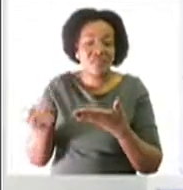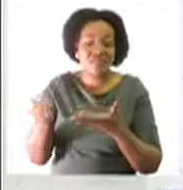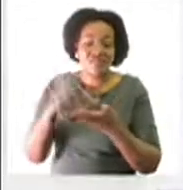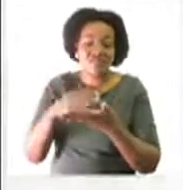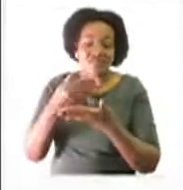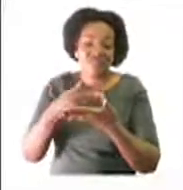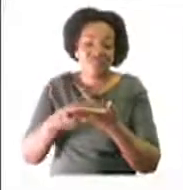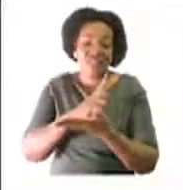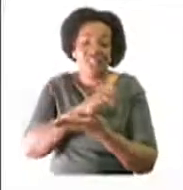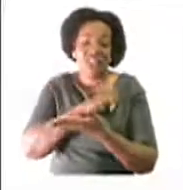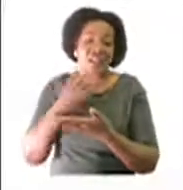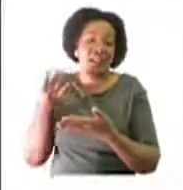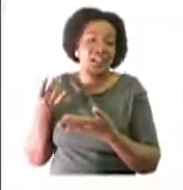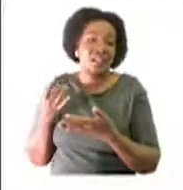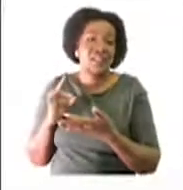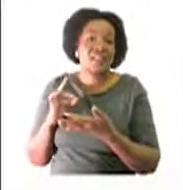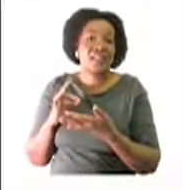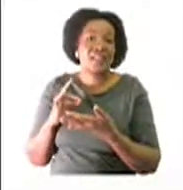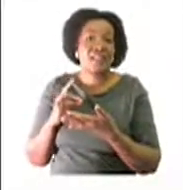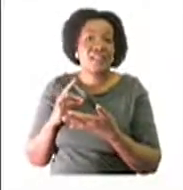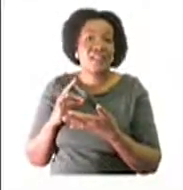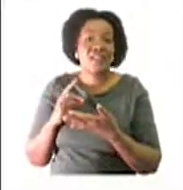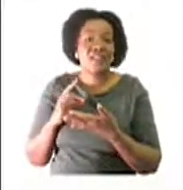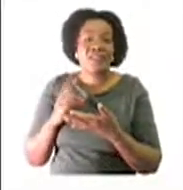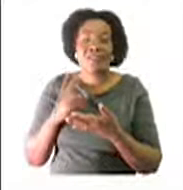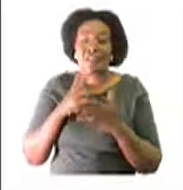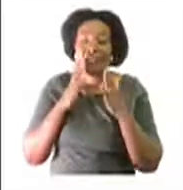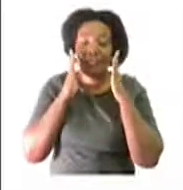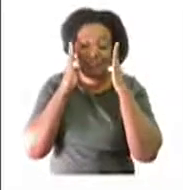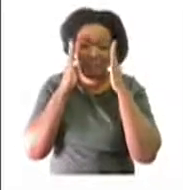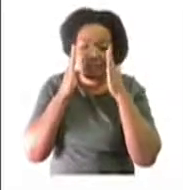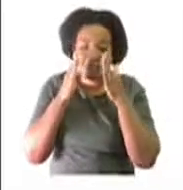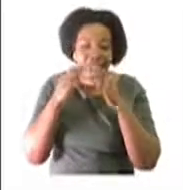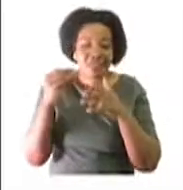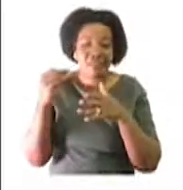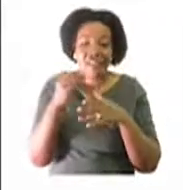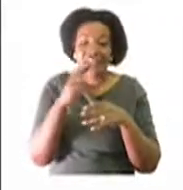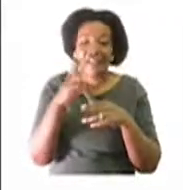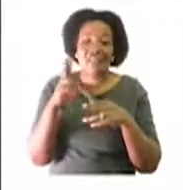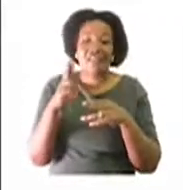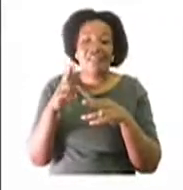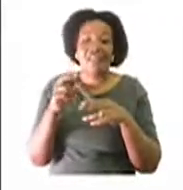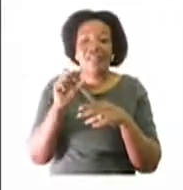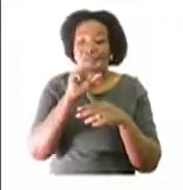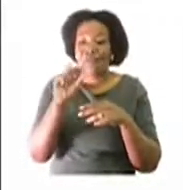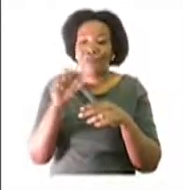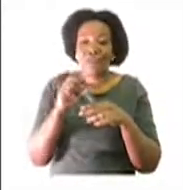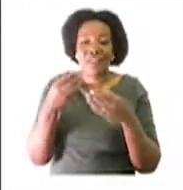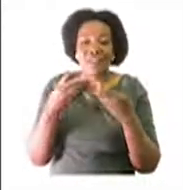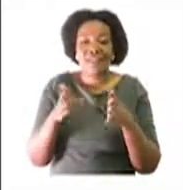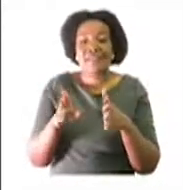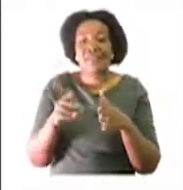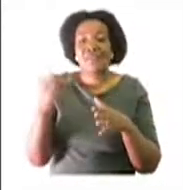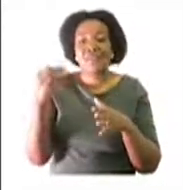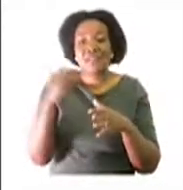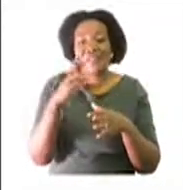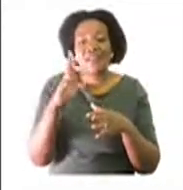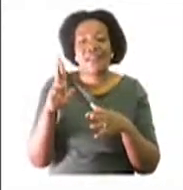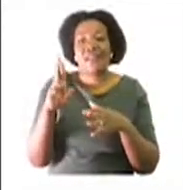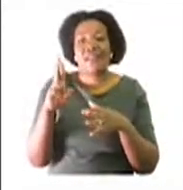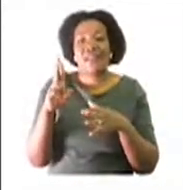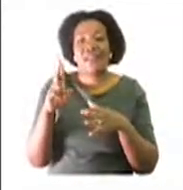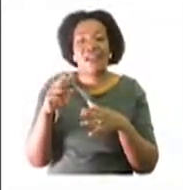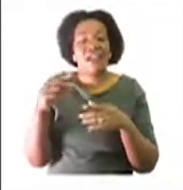18, whereby we are going to do sounding of the words. The gr and the